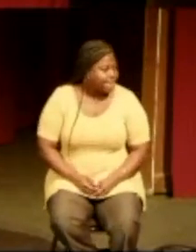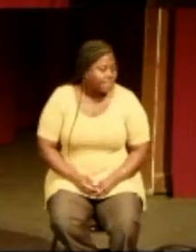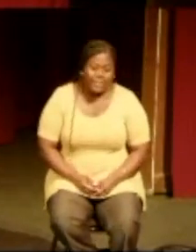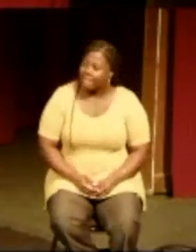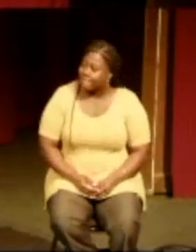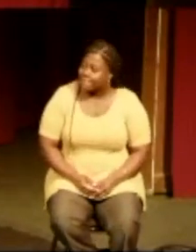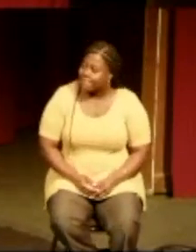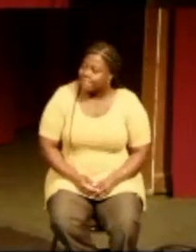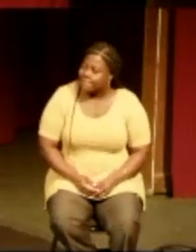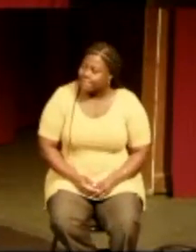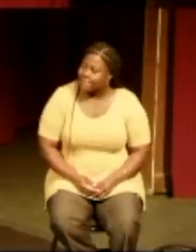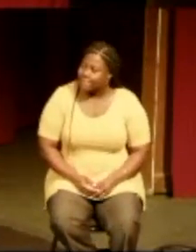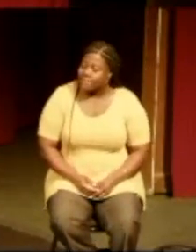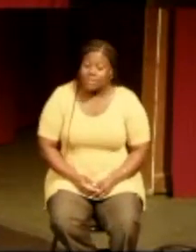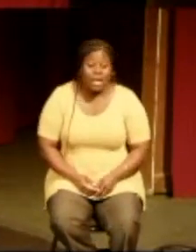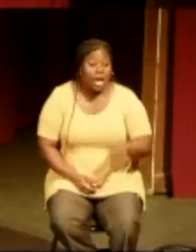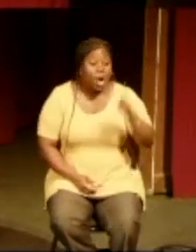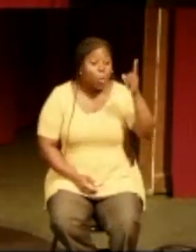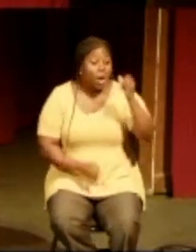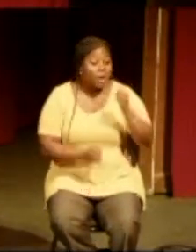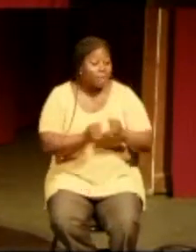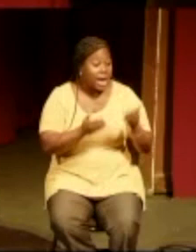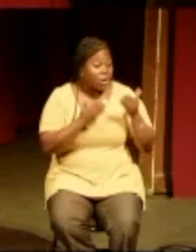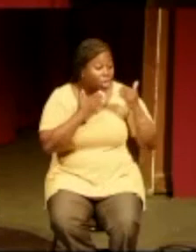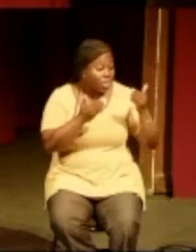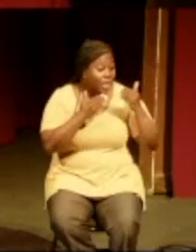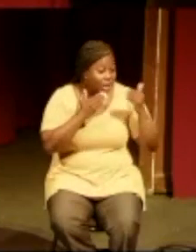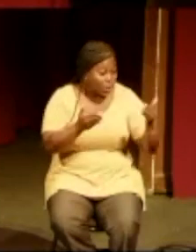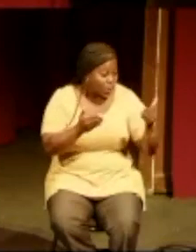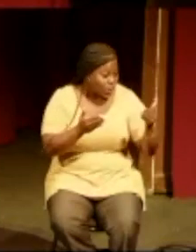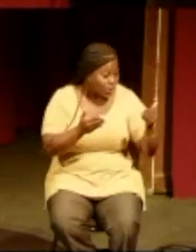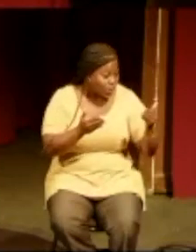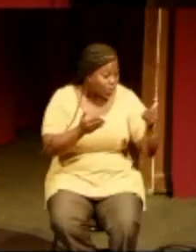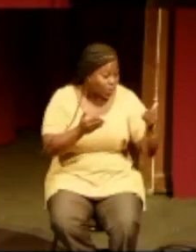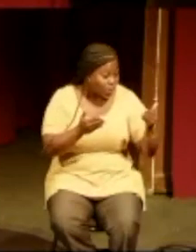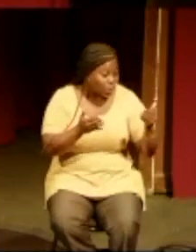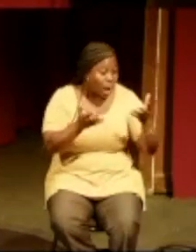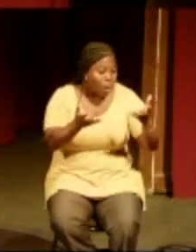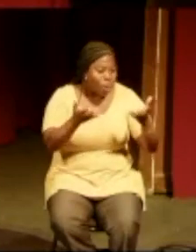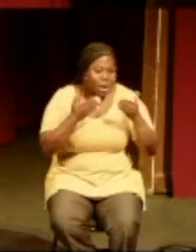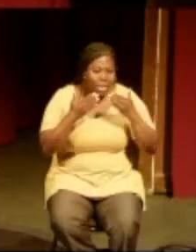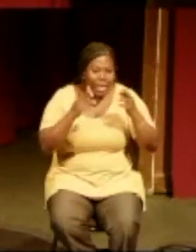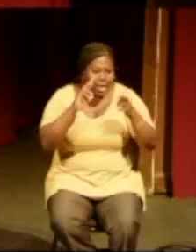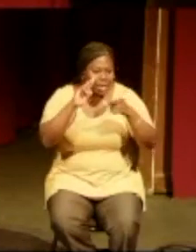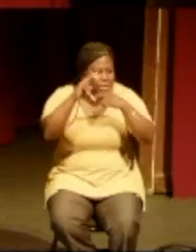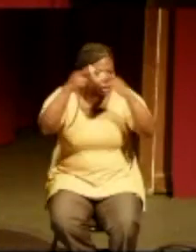And then one final thank you. I want to say thanks to Miss Sharon